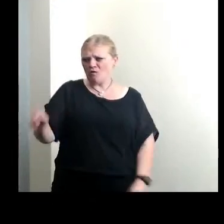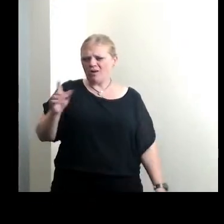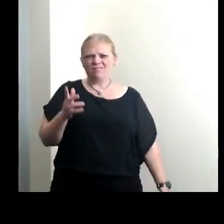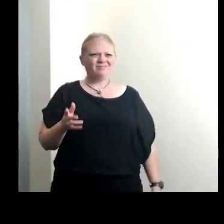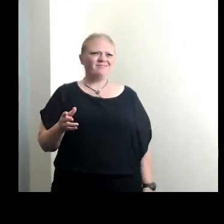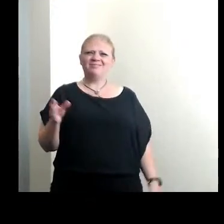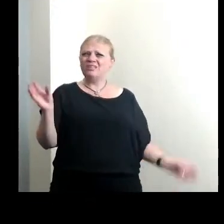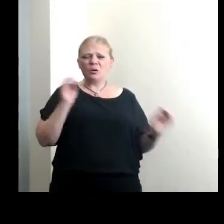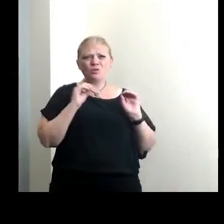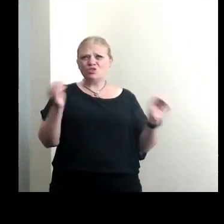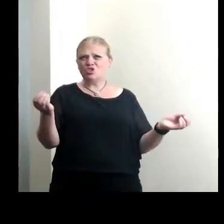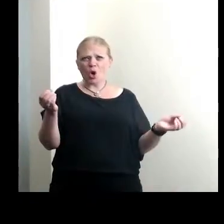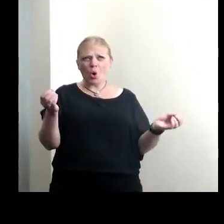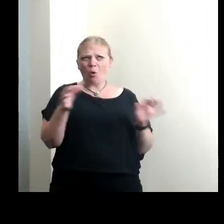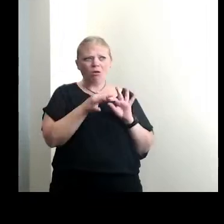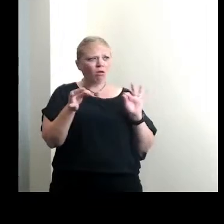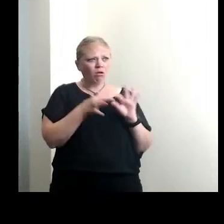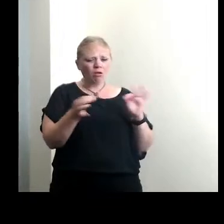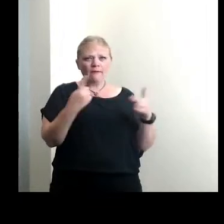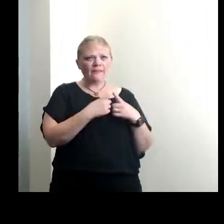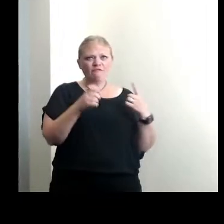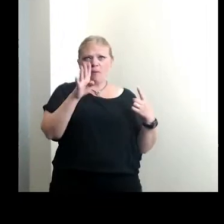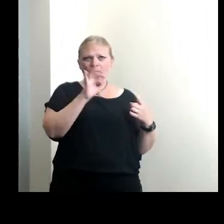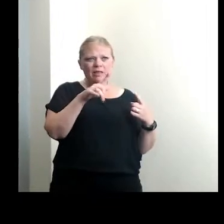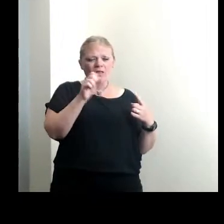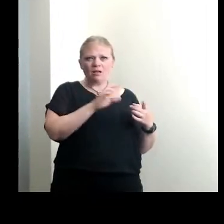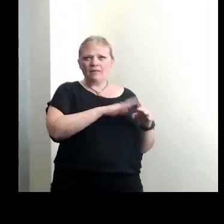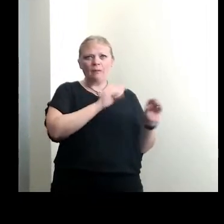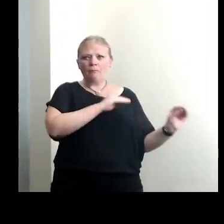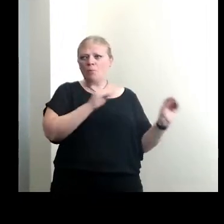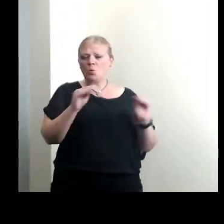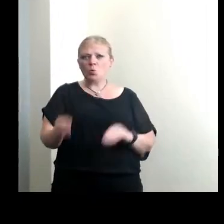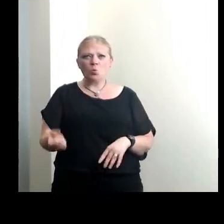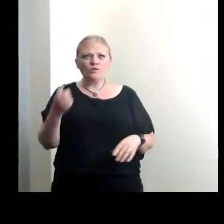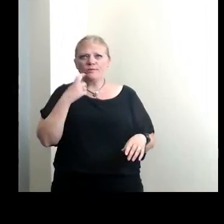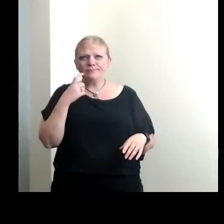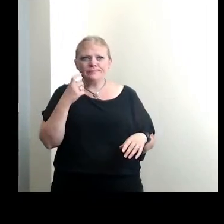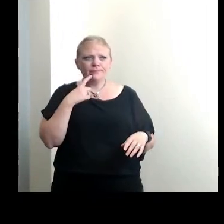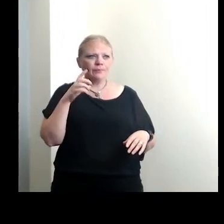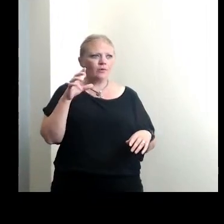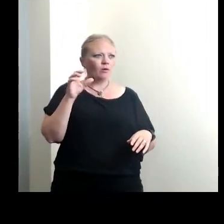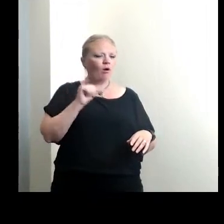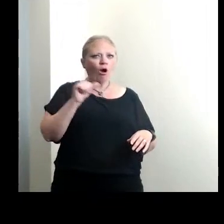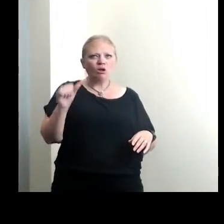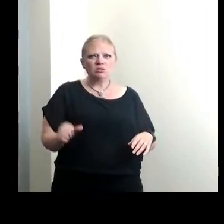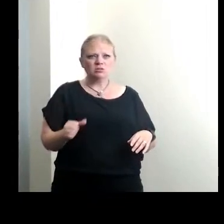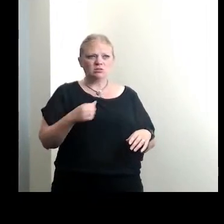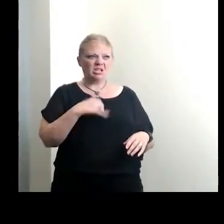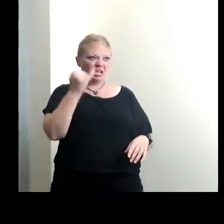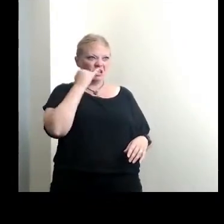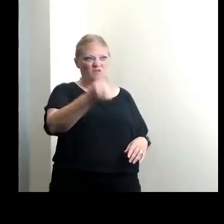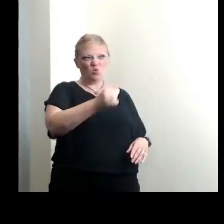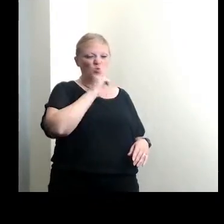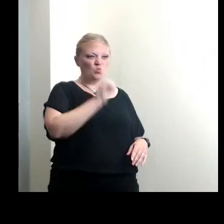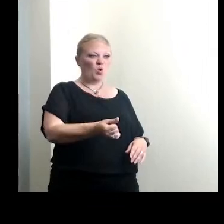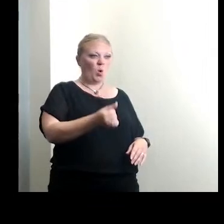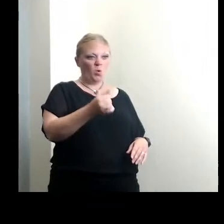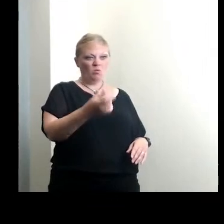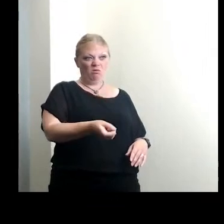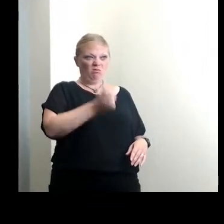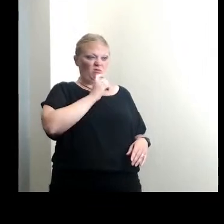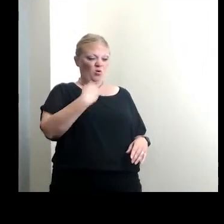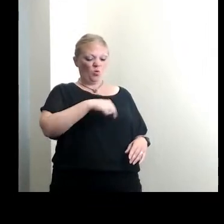no statement by the Bills saying, we're going to San Antonio. There's been no statement by the Bills saying, if you do not give us what we want, we're leaving